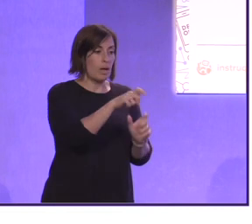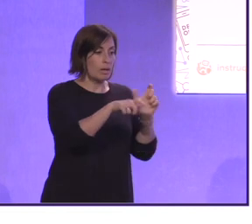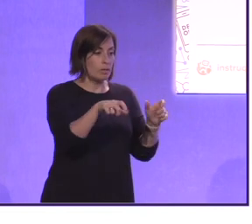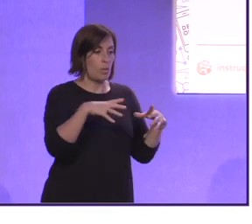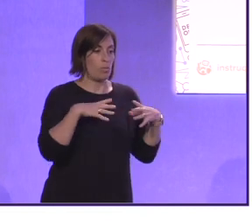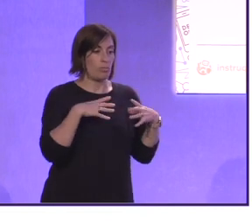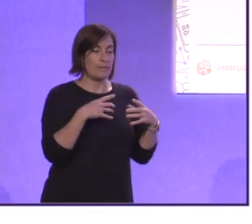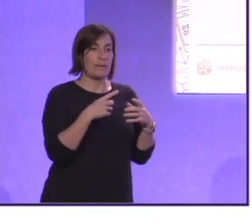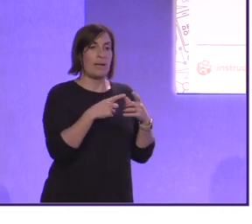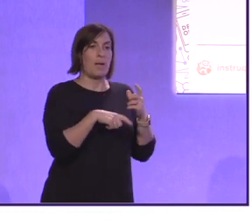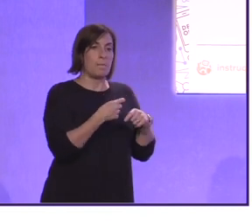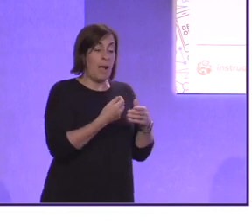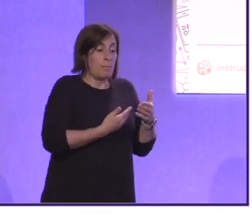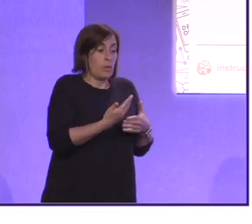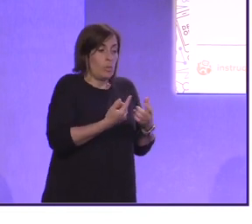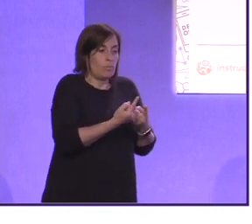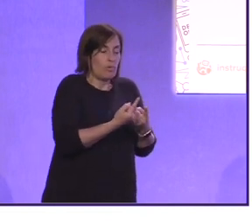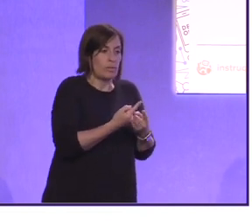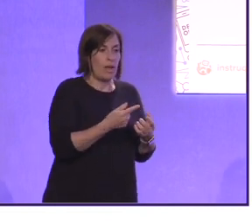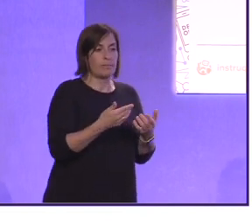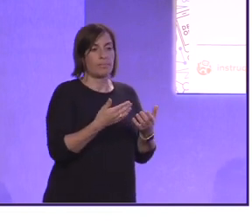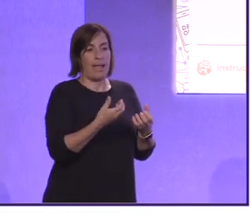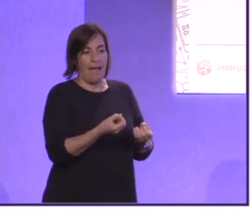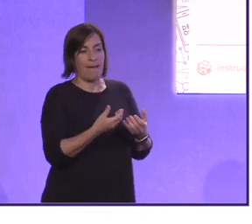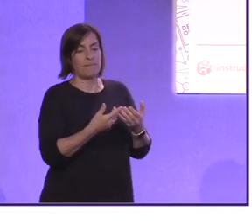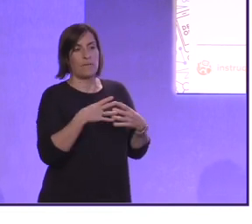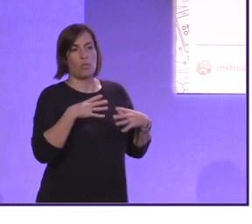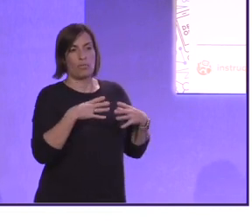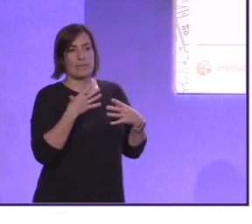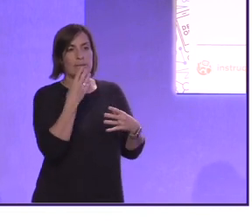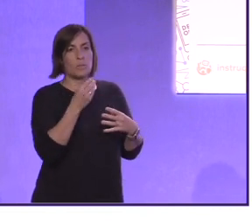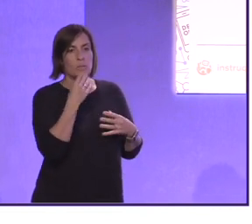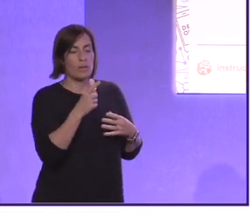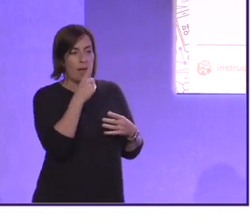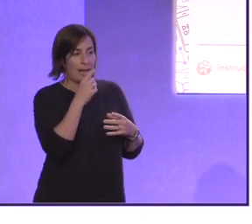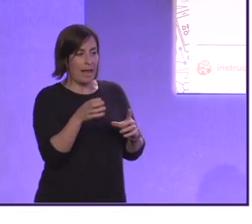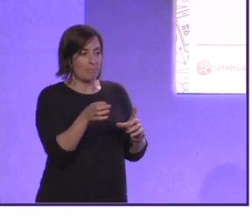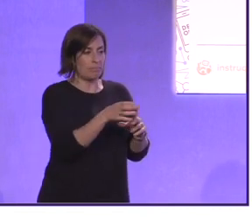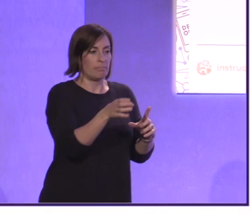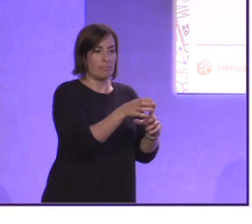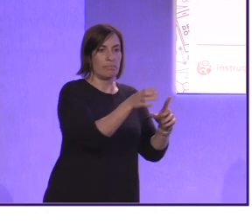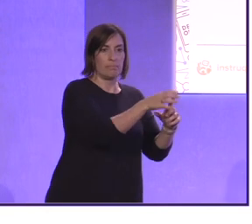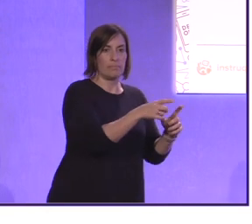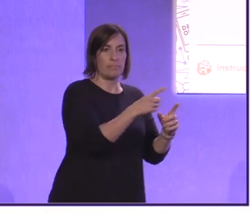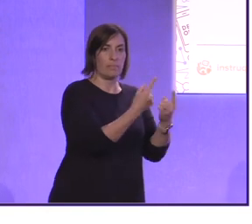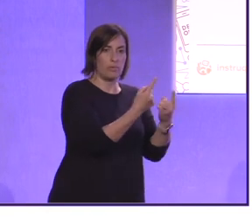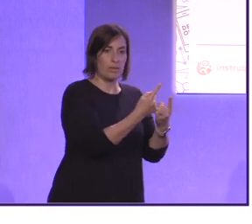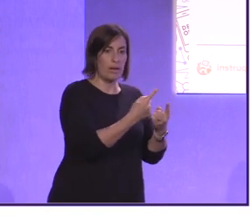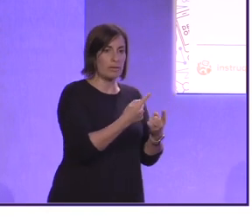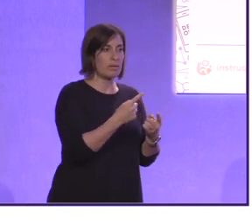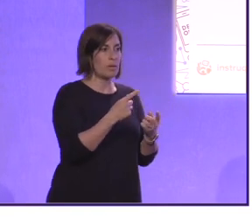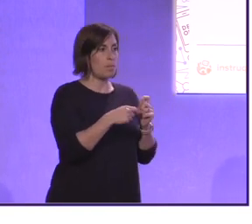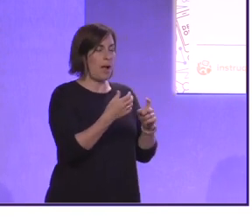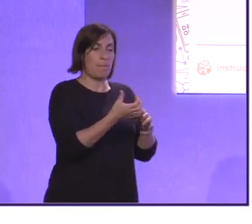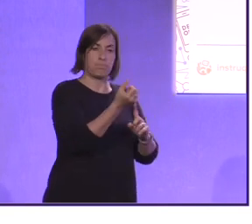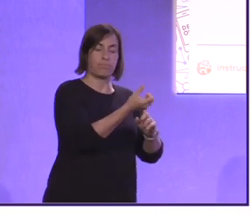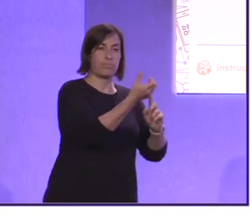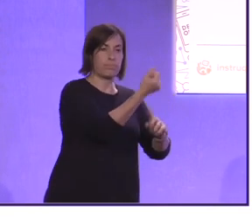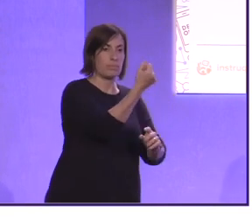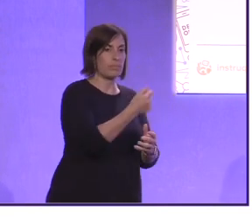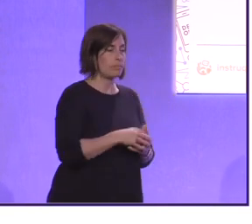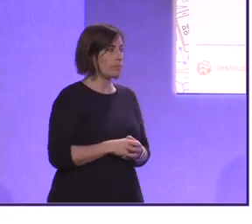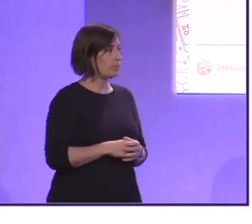each subsequent financial product that they onboarded. And it was just a win-win story sort of for the company. Mm. Another one of our